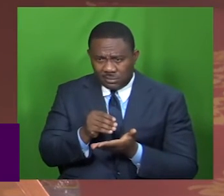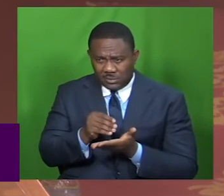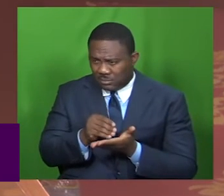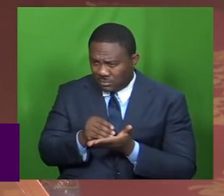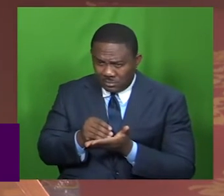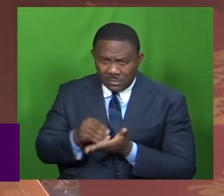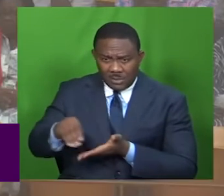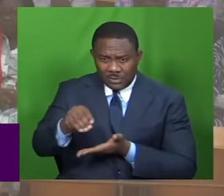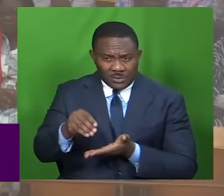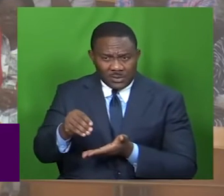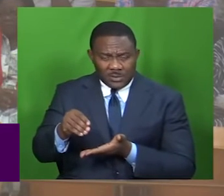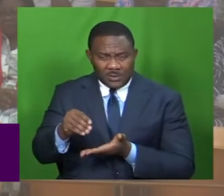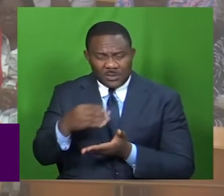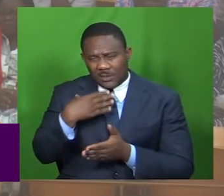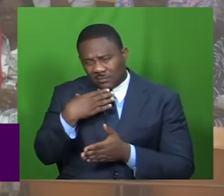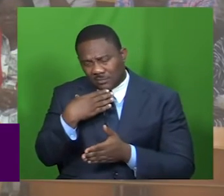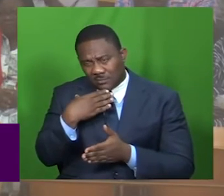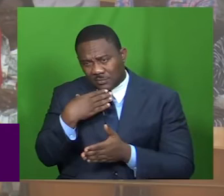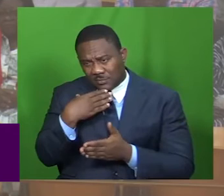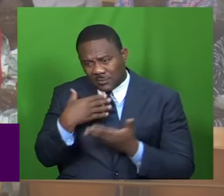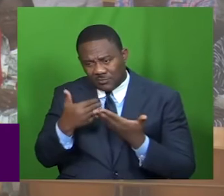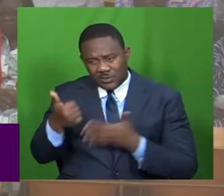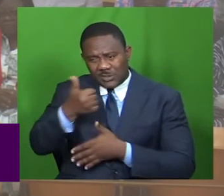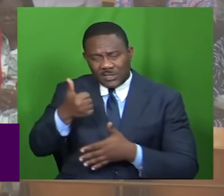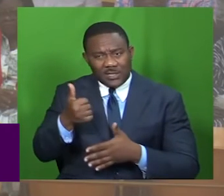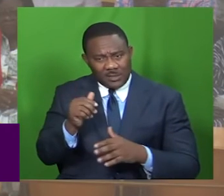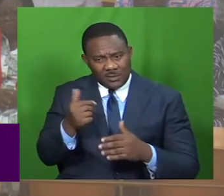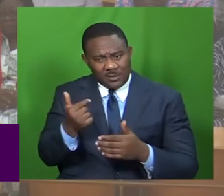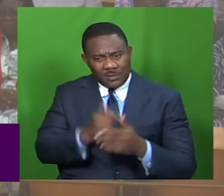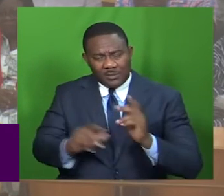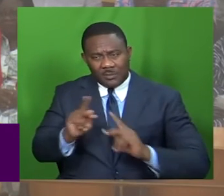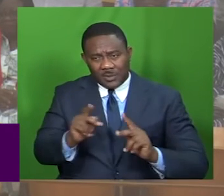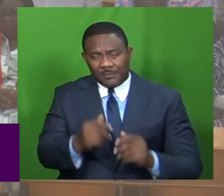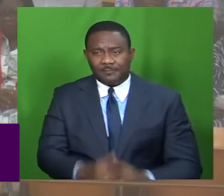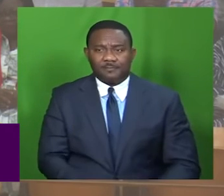need for our senior citizens to picket at the ministry.